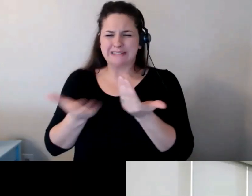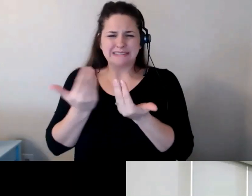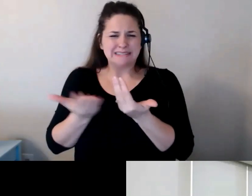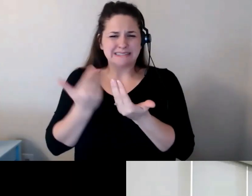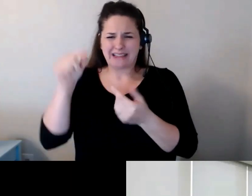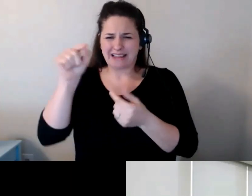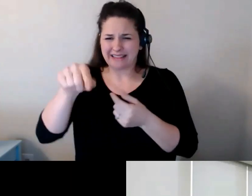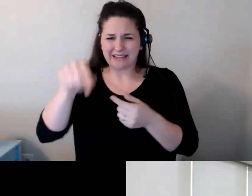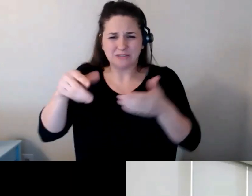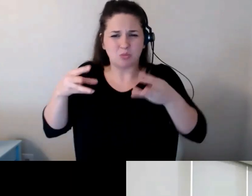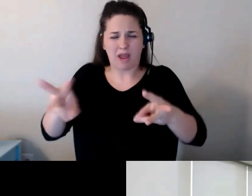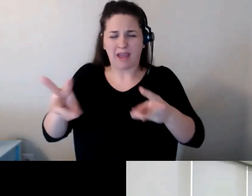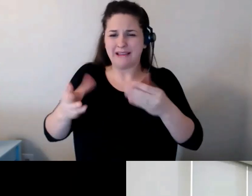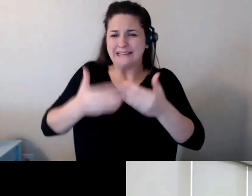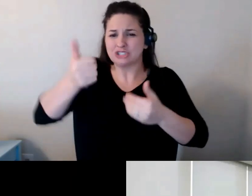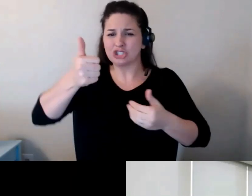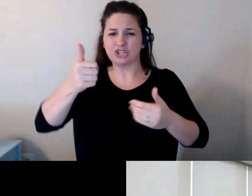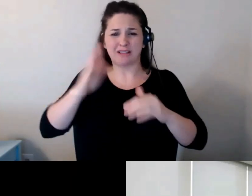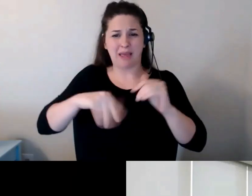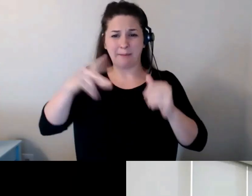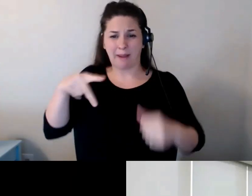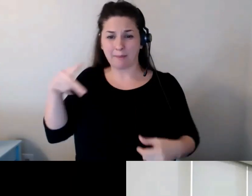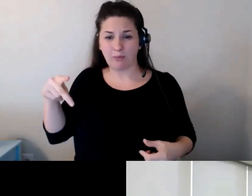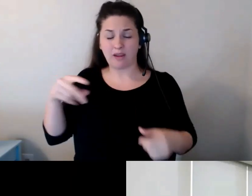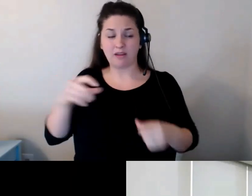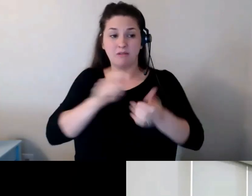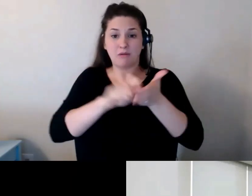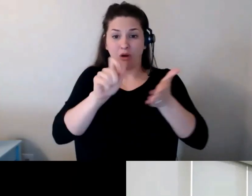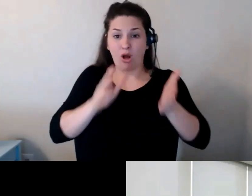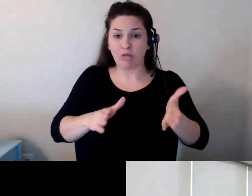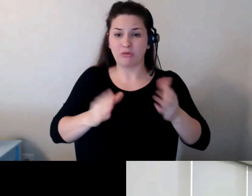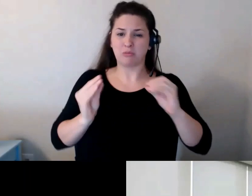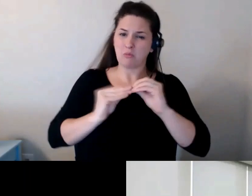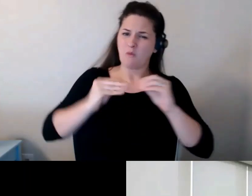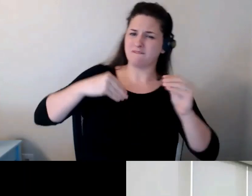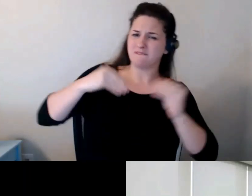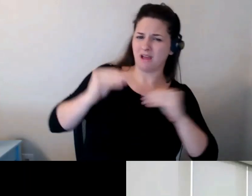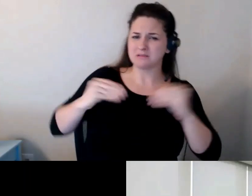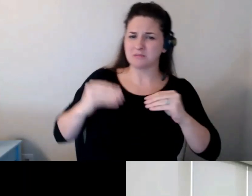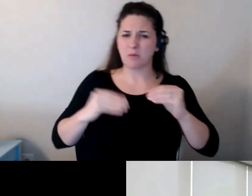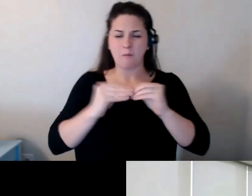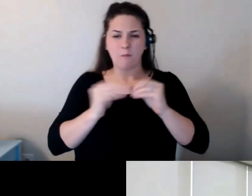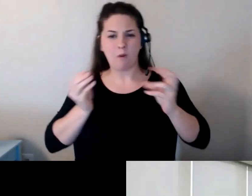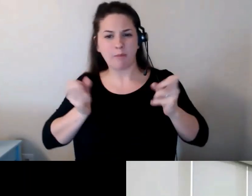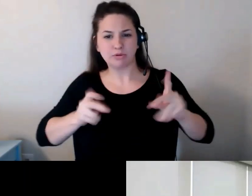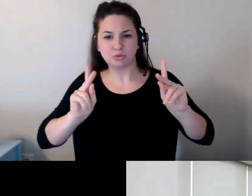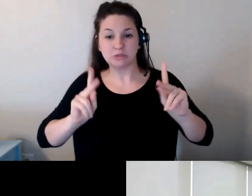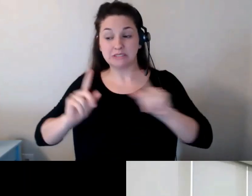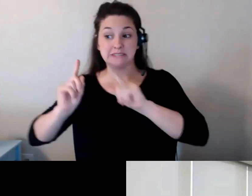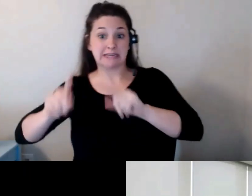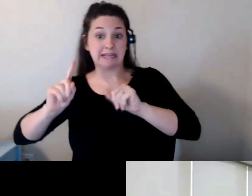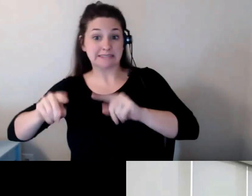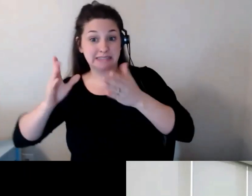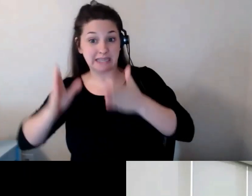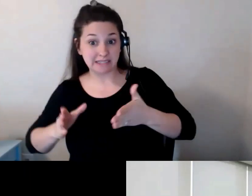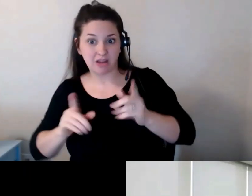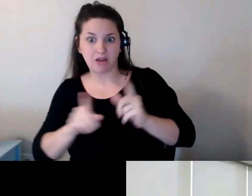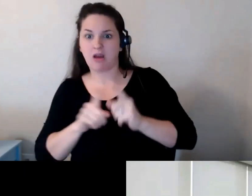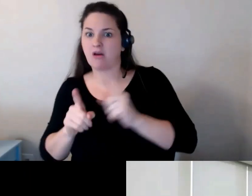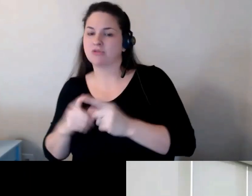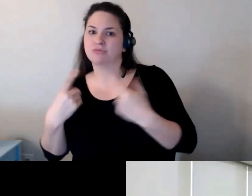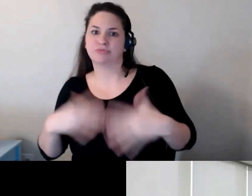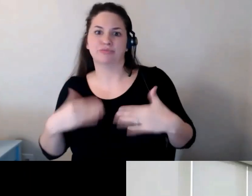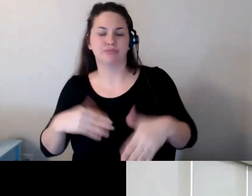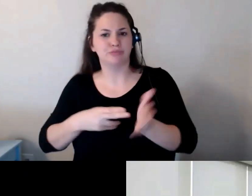it gives the authors so much more opportunity and the attendee a genuine